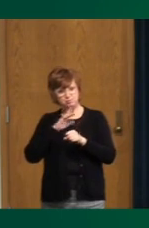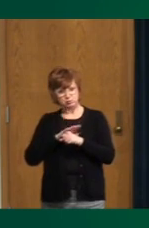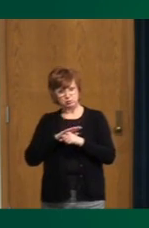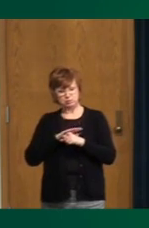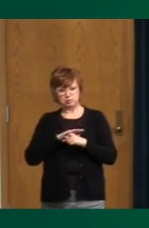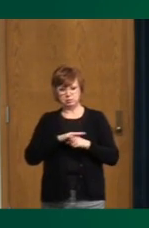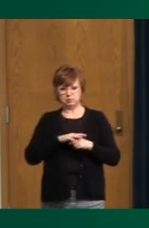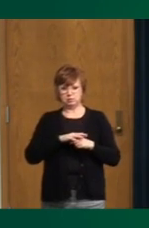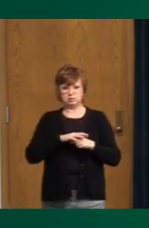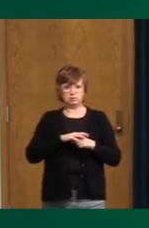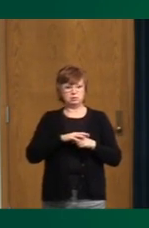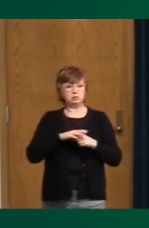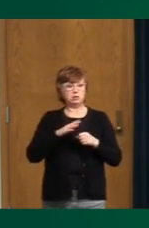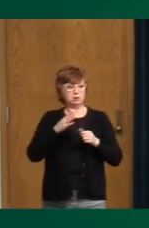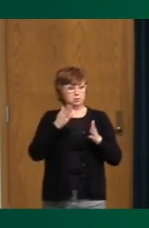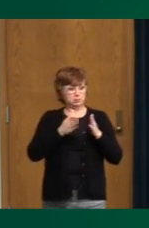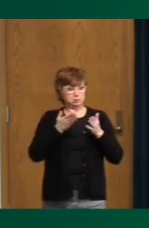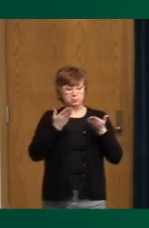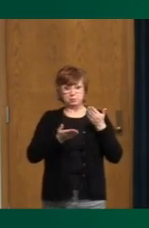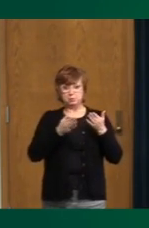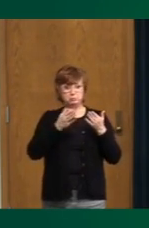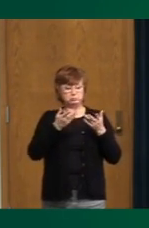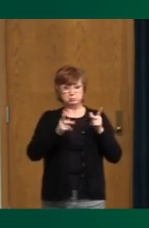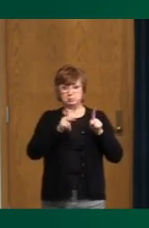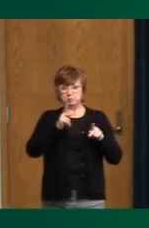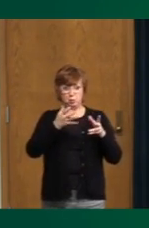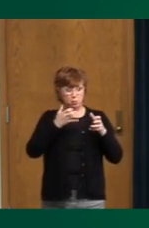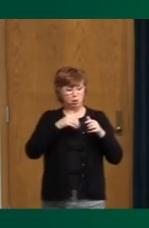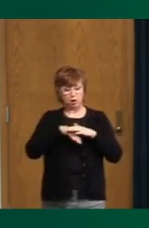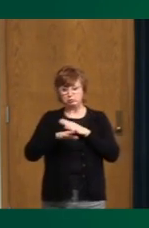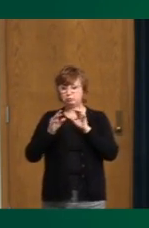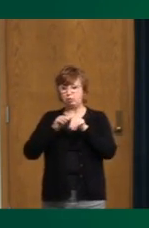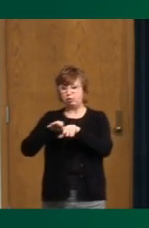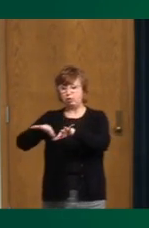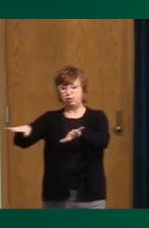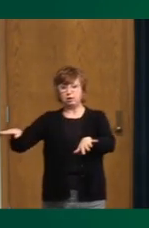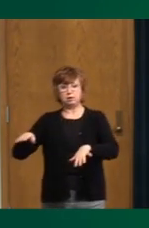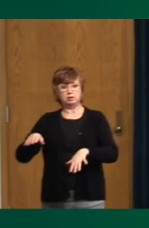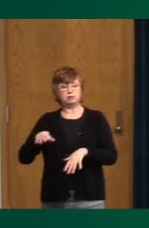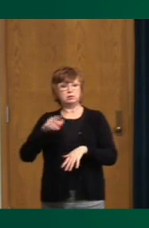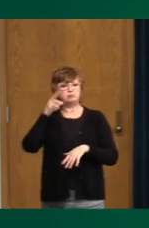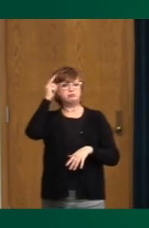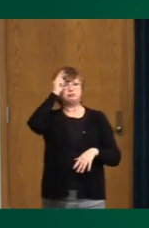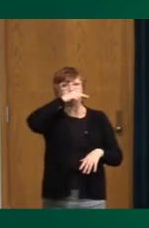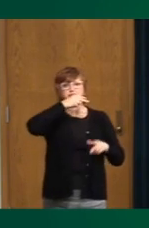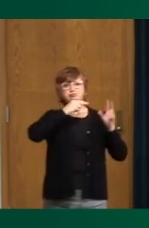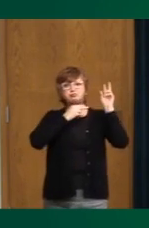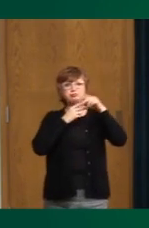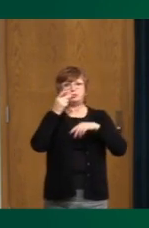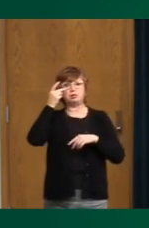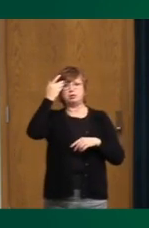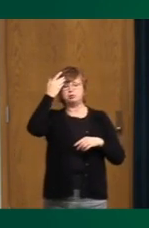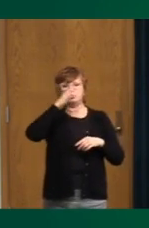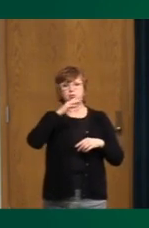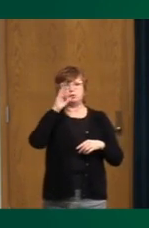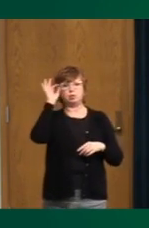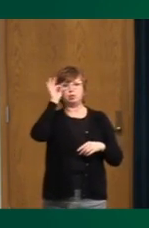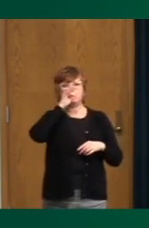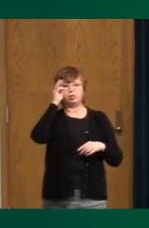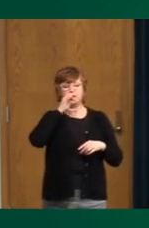wants to take COVID into these facilities, but staff, visitors can unintentionally bring it in because you may not